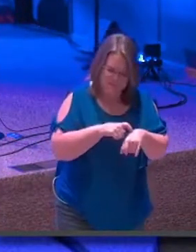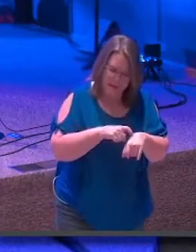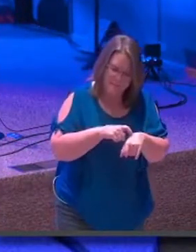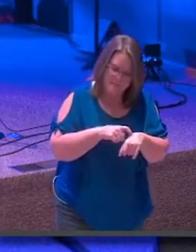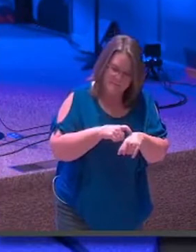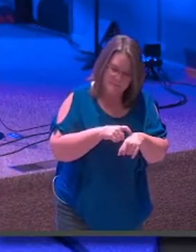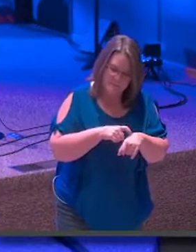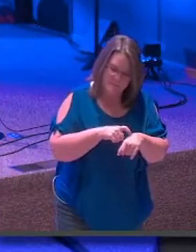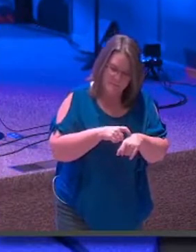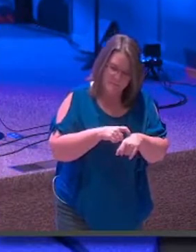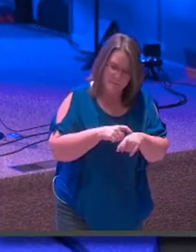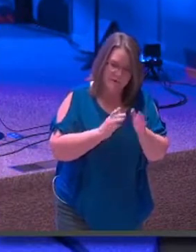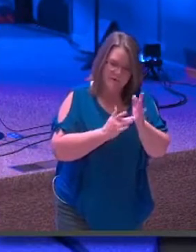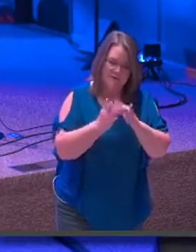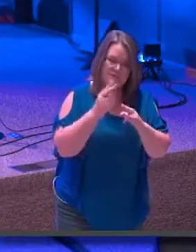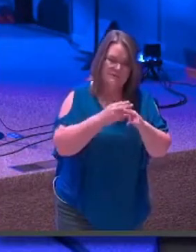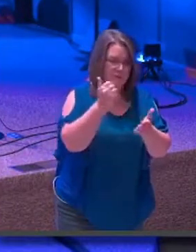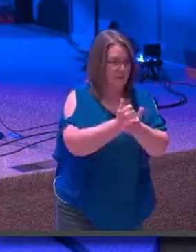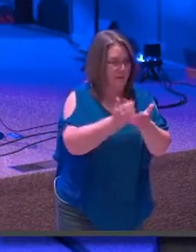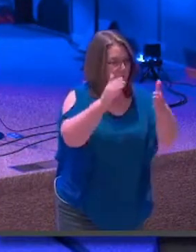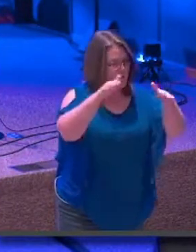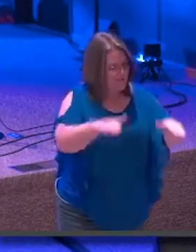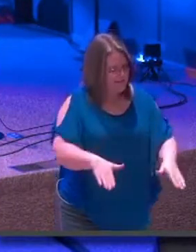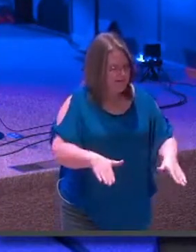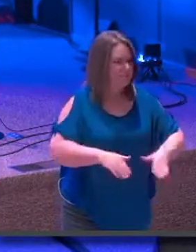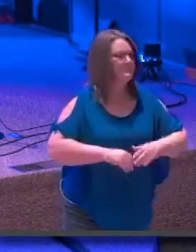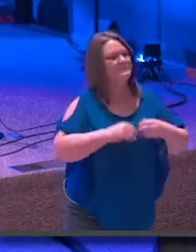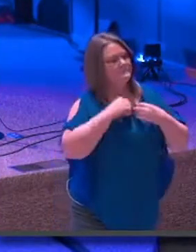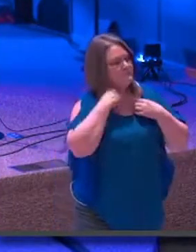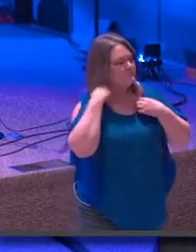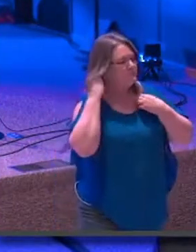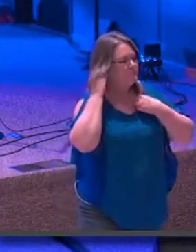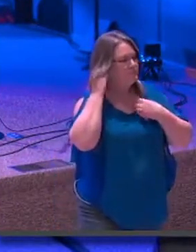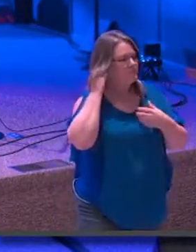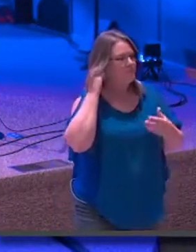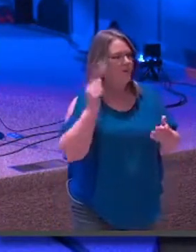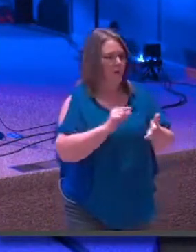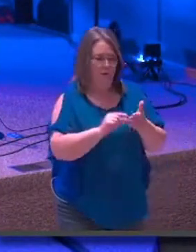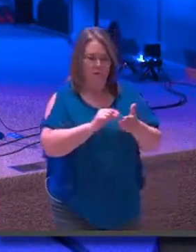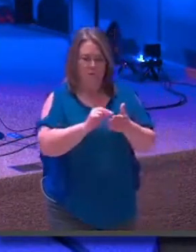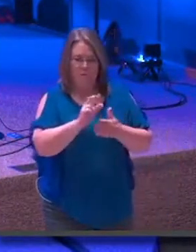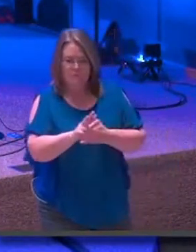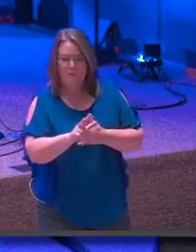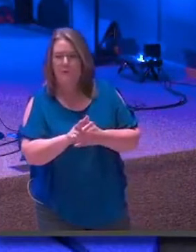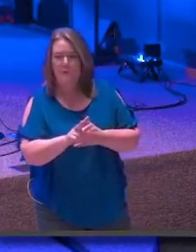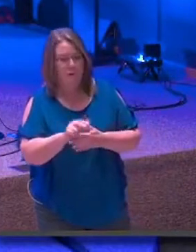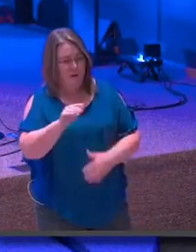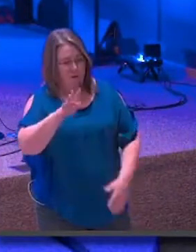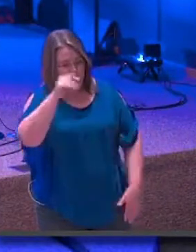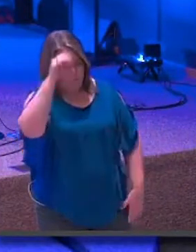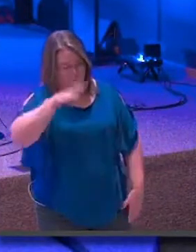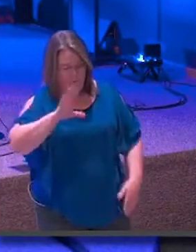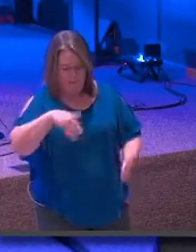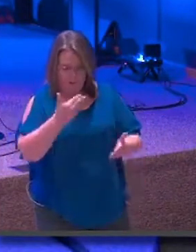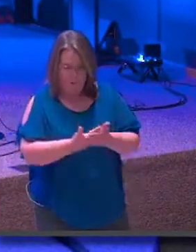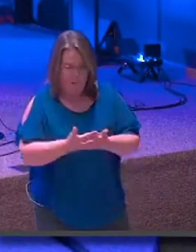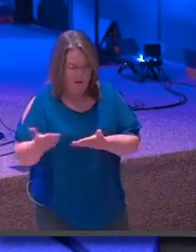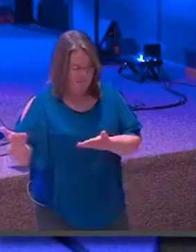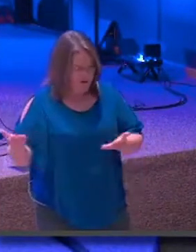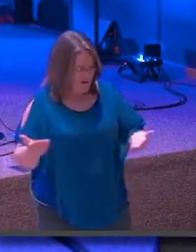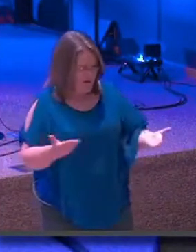in Jesus' name. Amen. You may be seated. Verse 3. Four men arrived carrying a